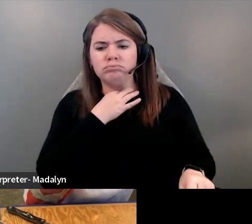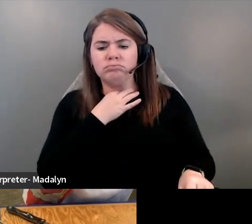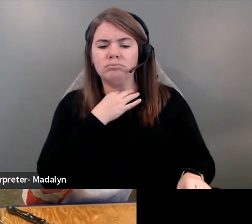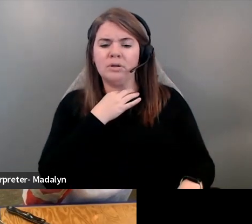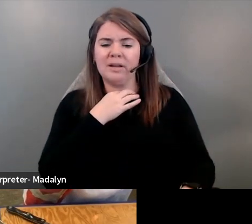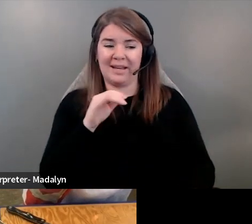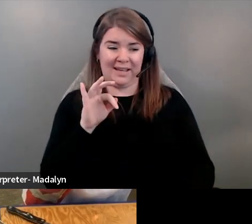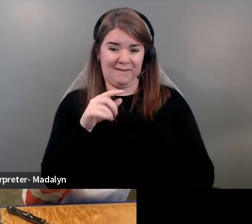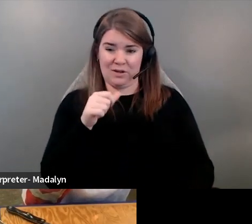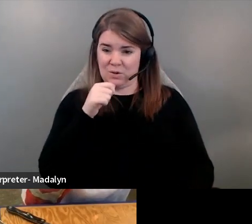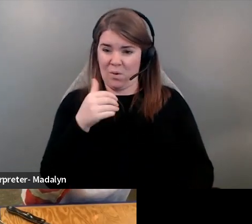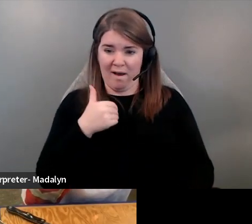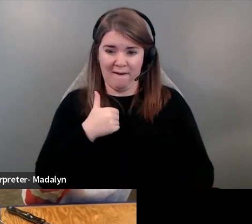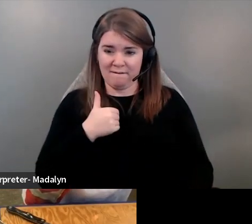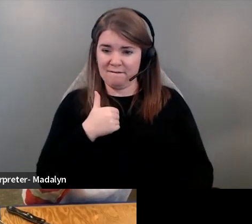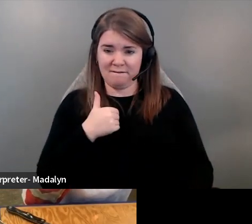don't have them